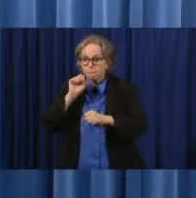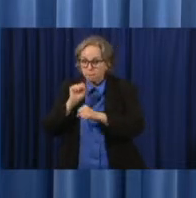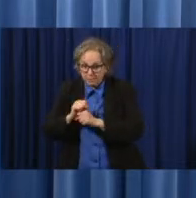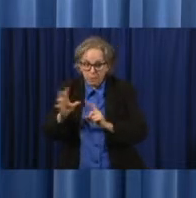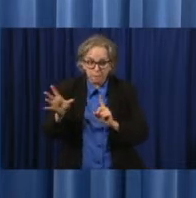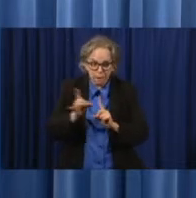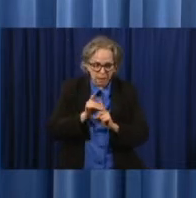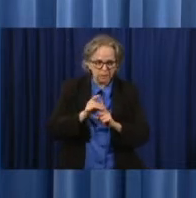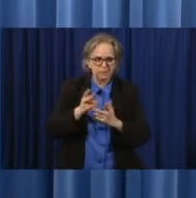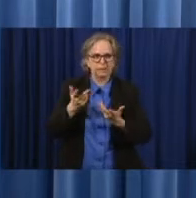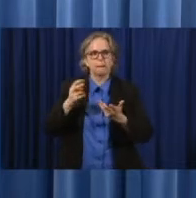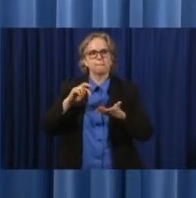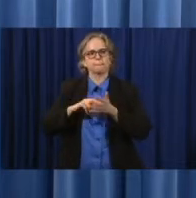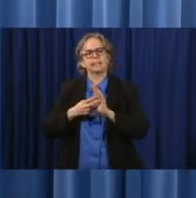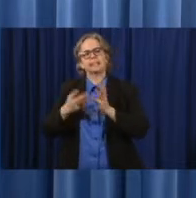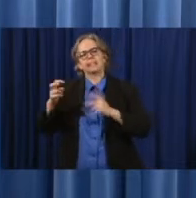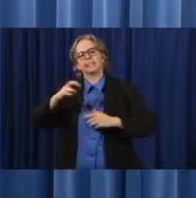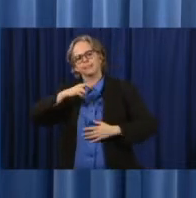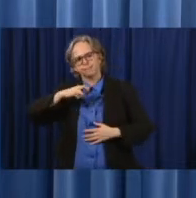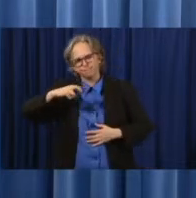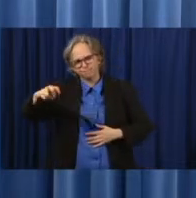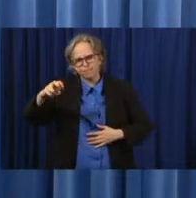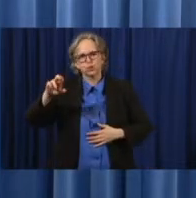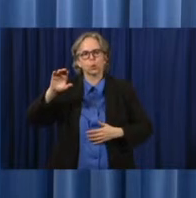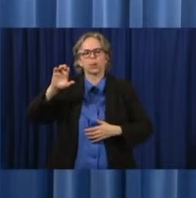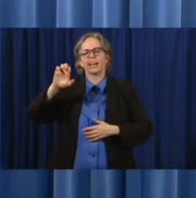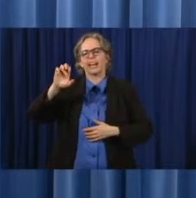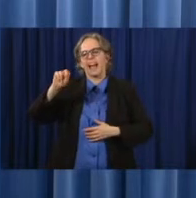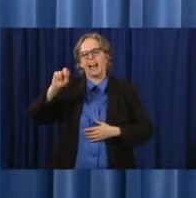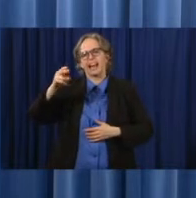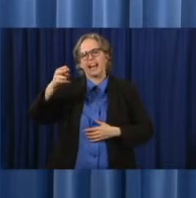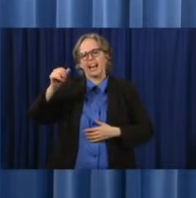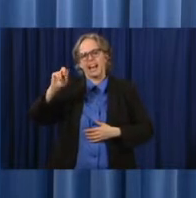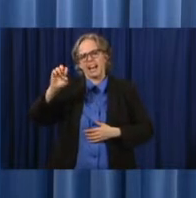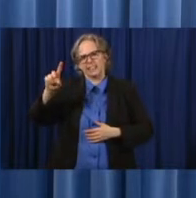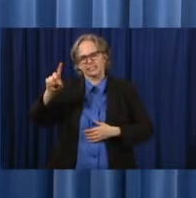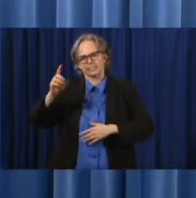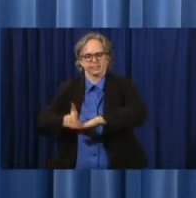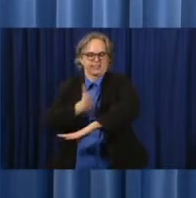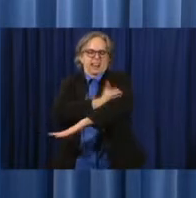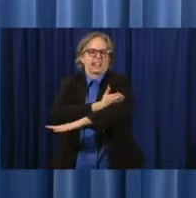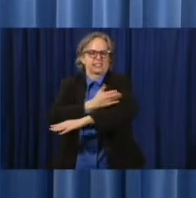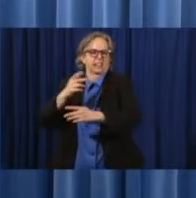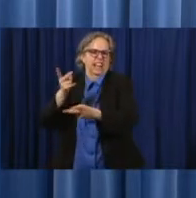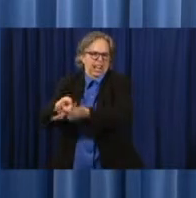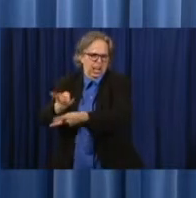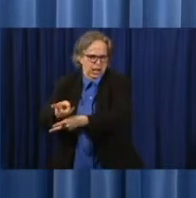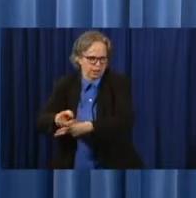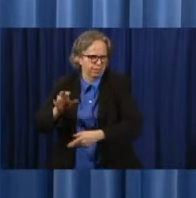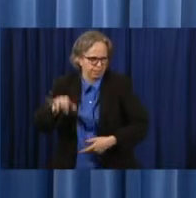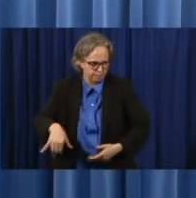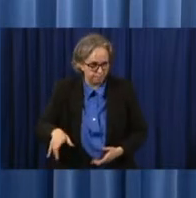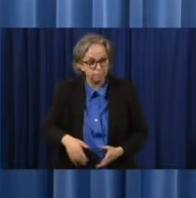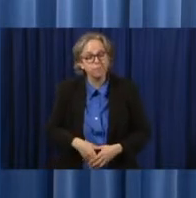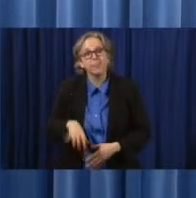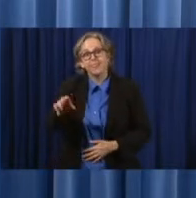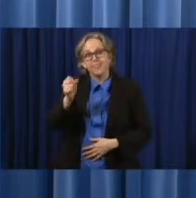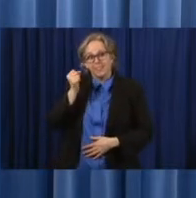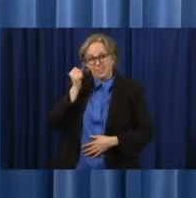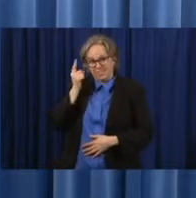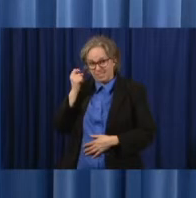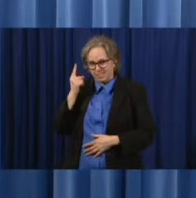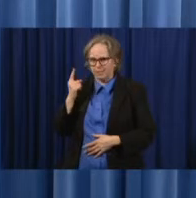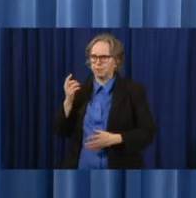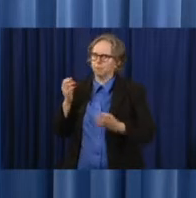separated from the others and so their care can be closely monitored. Also, the veterans' homes have enhanced their internal communication so that residents,